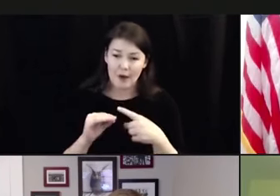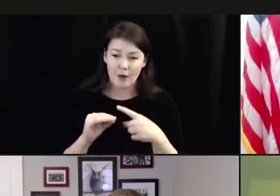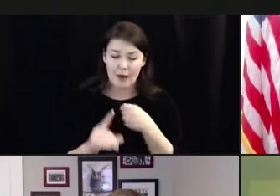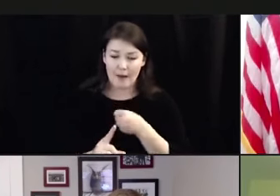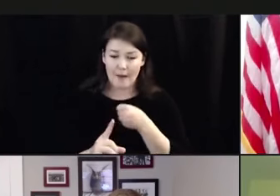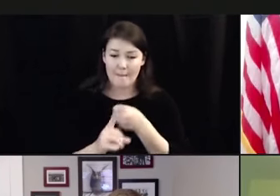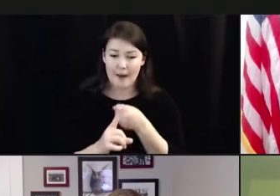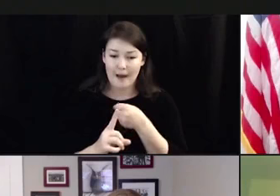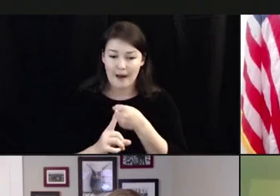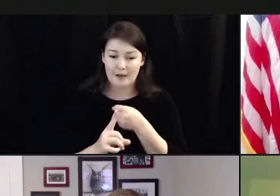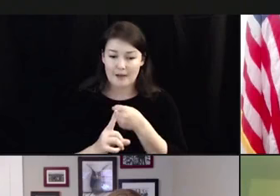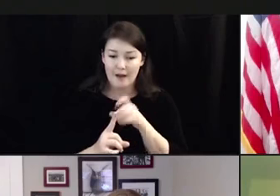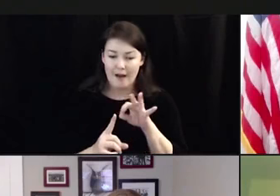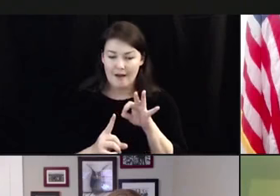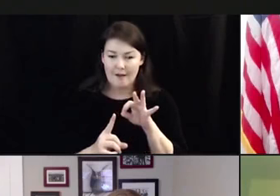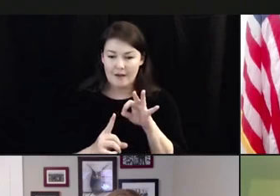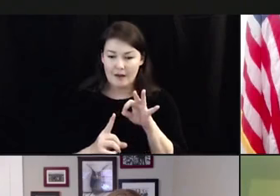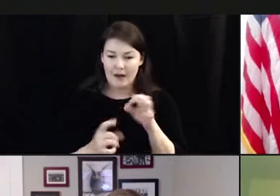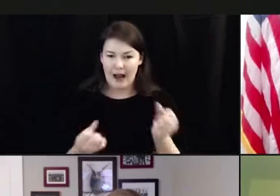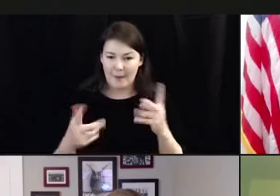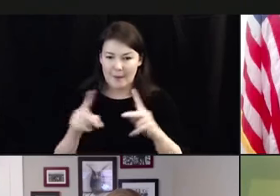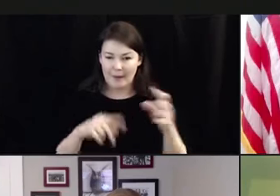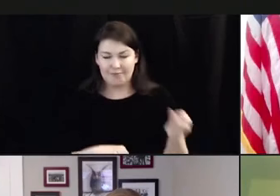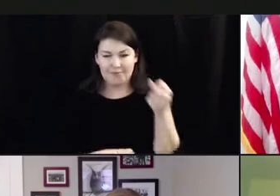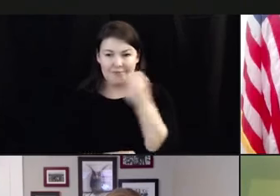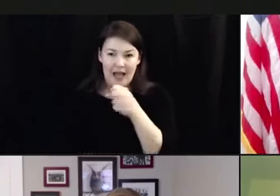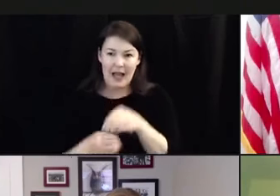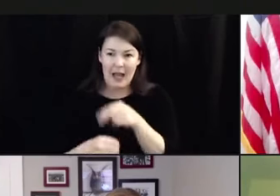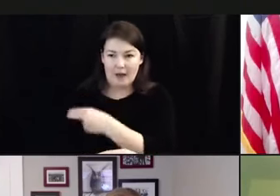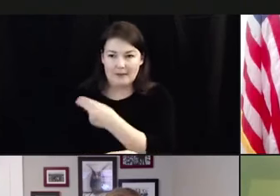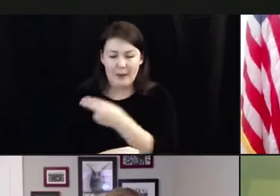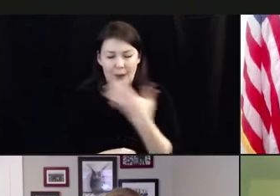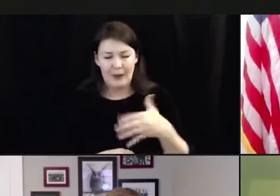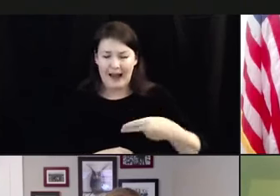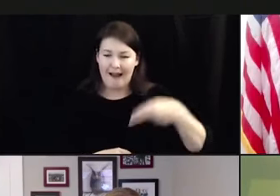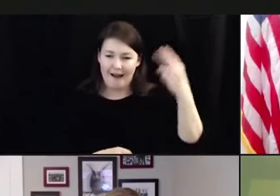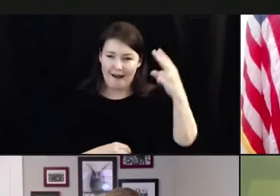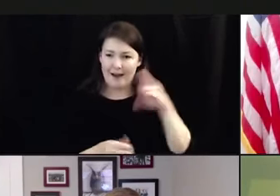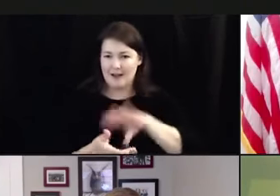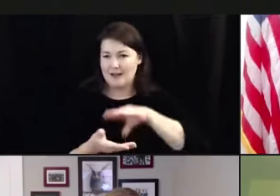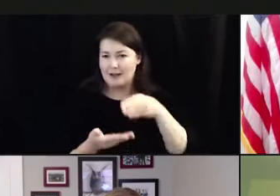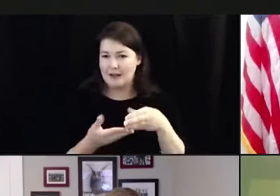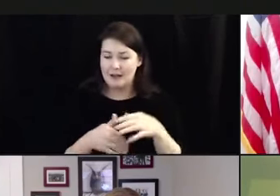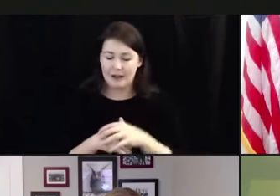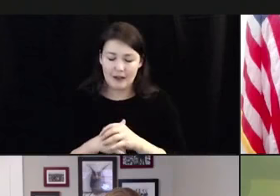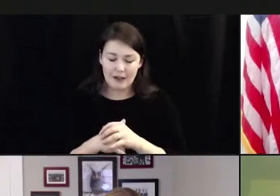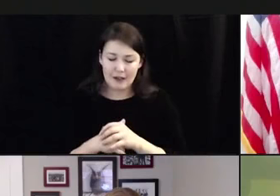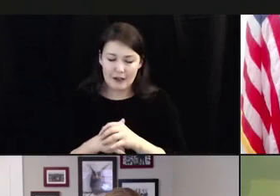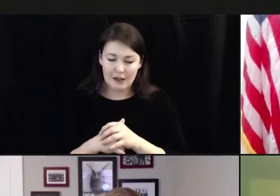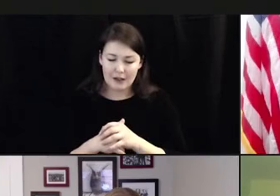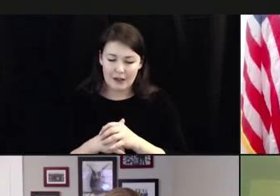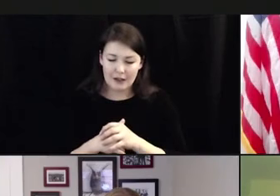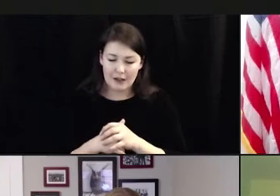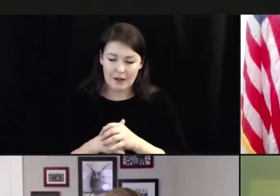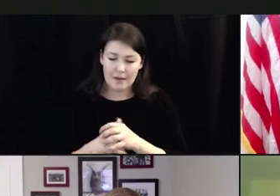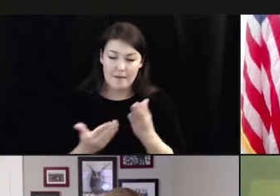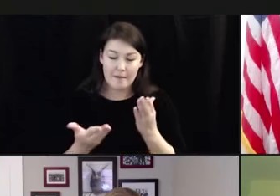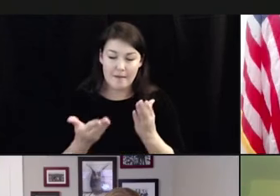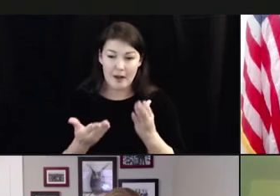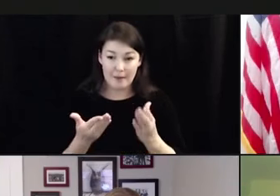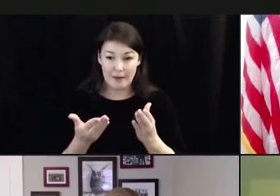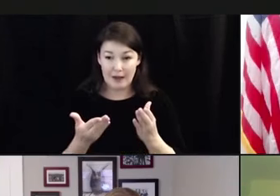that these high levels of hospitalization are having, especially on folks who may need to go to the hospital